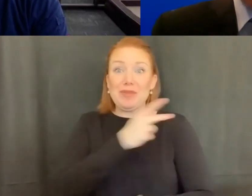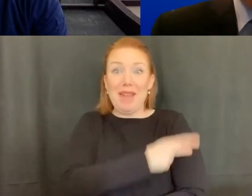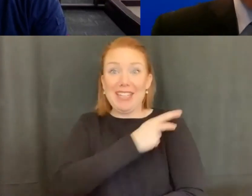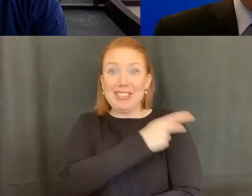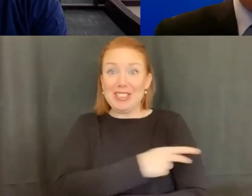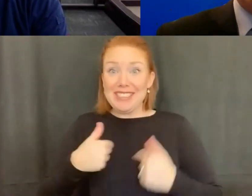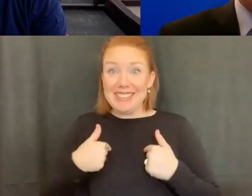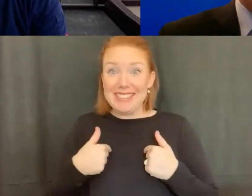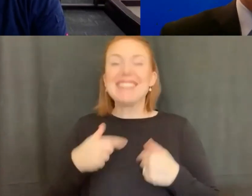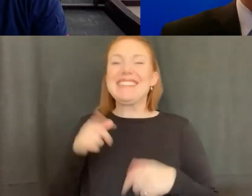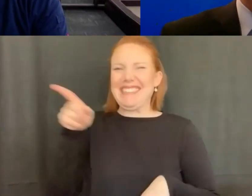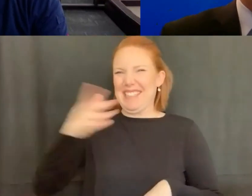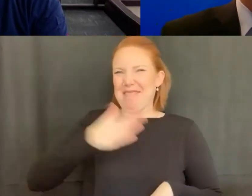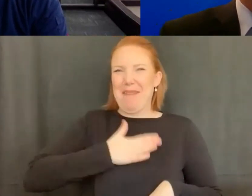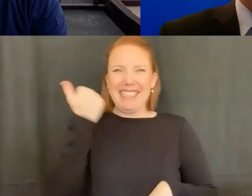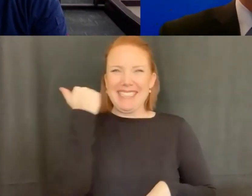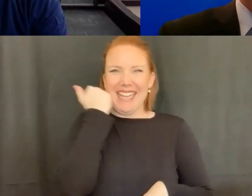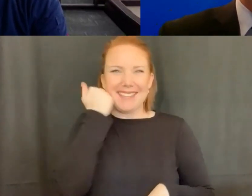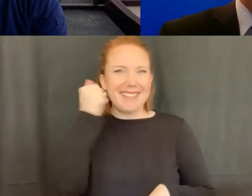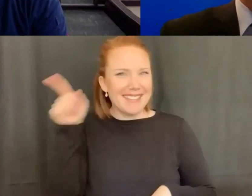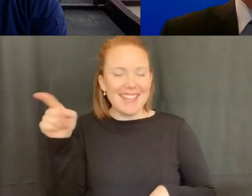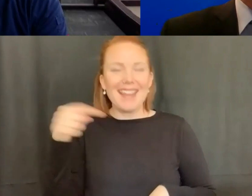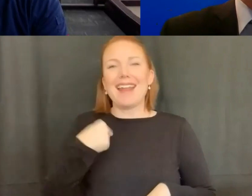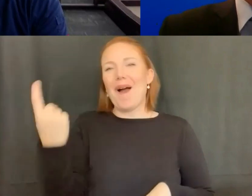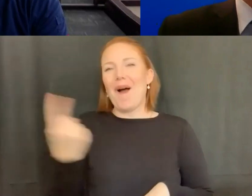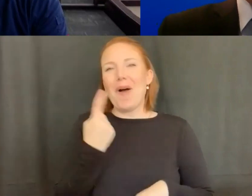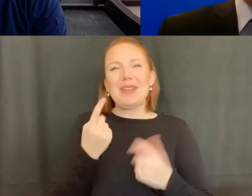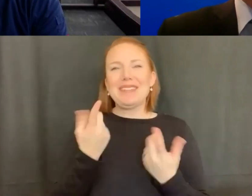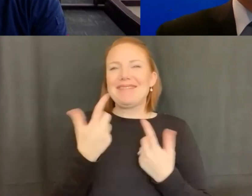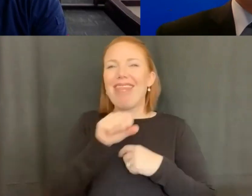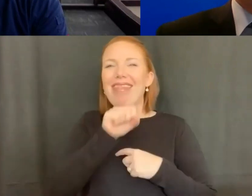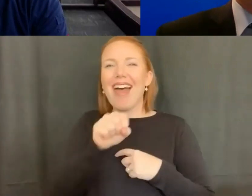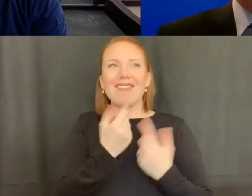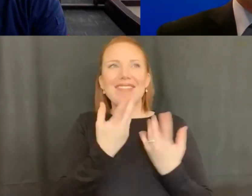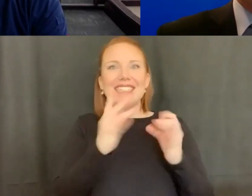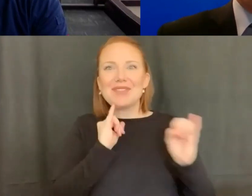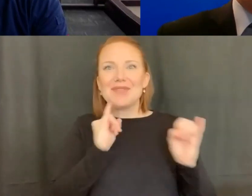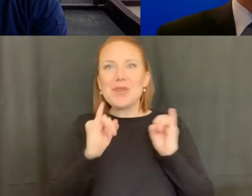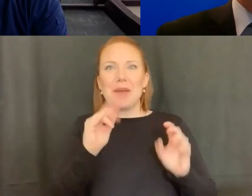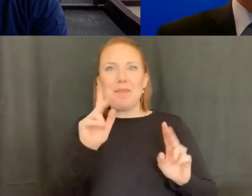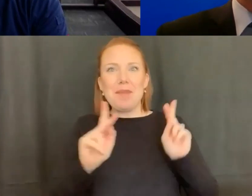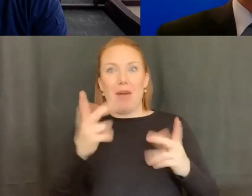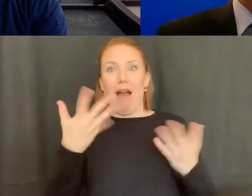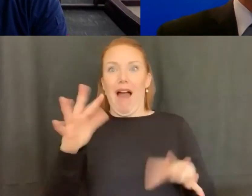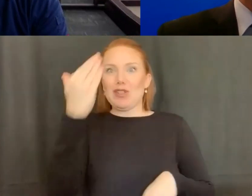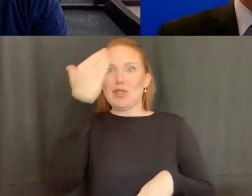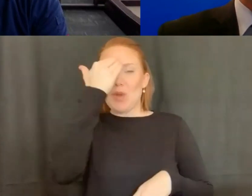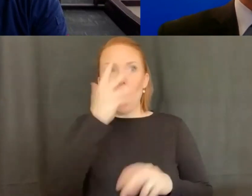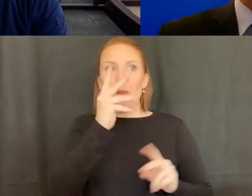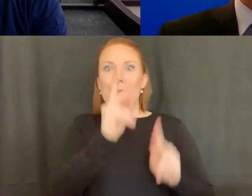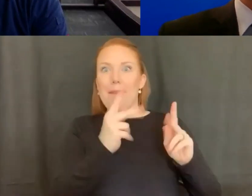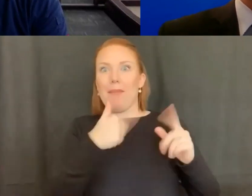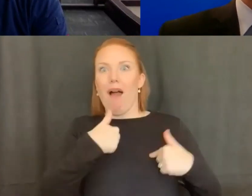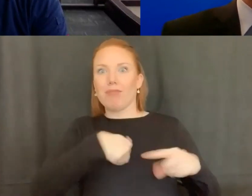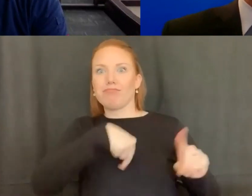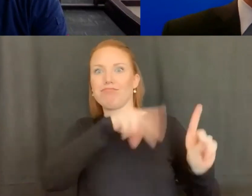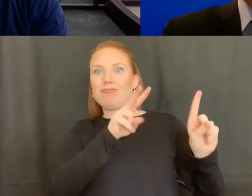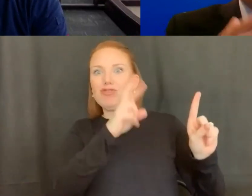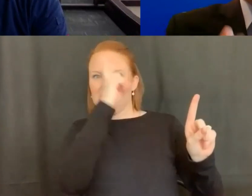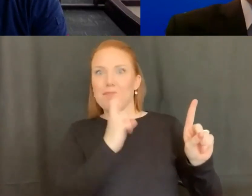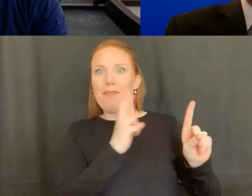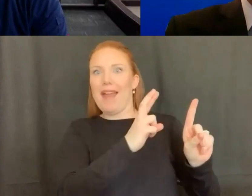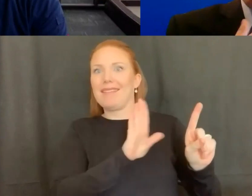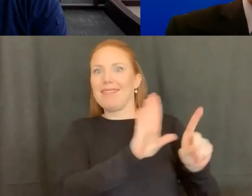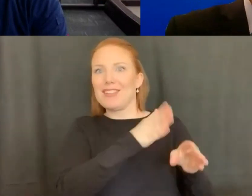he is my dentist. And I always love to interview people who I know and people who I respect in different fields. And so